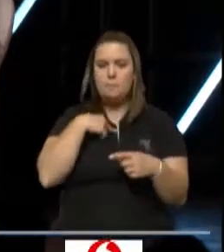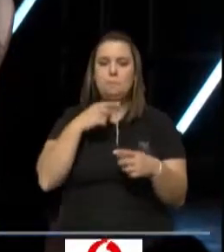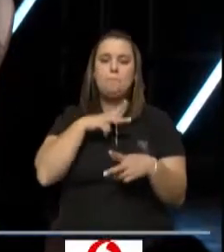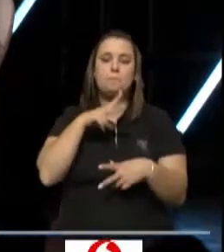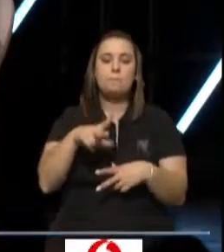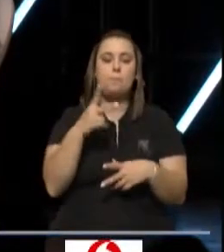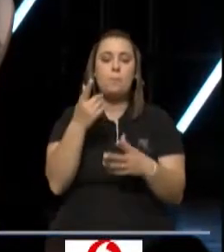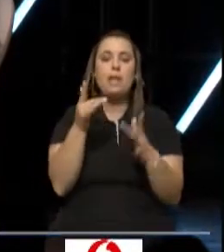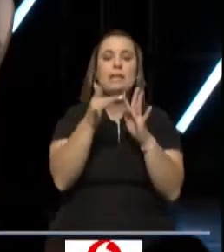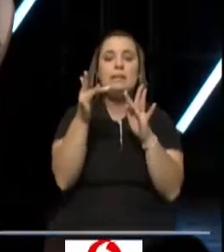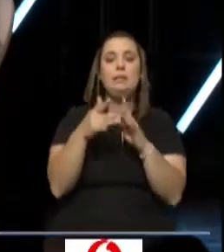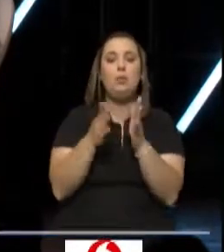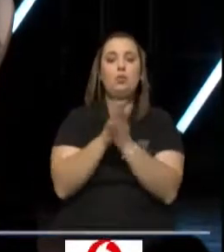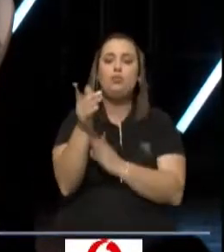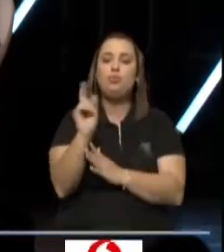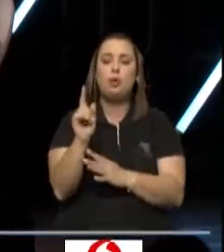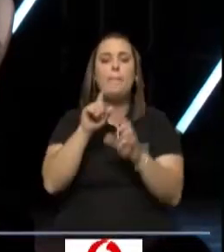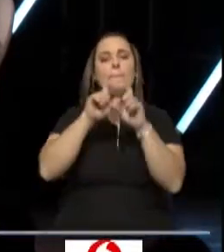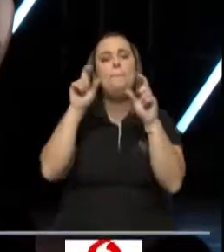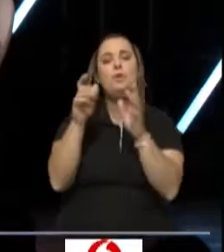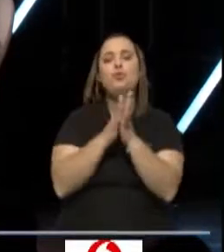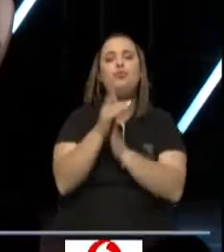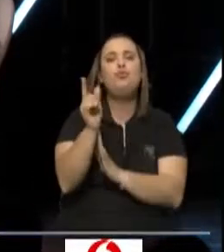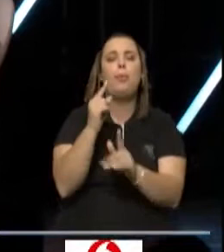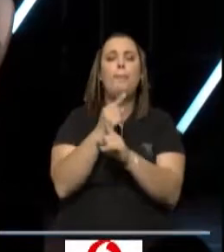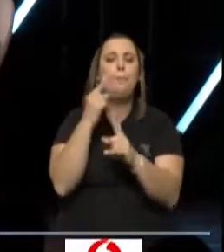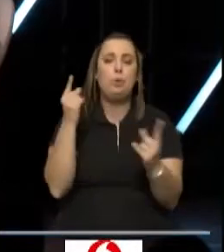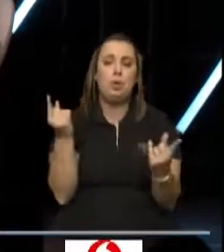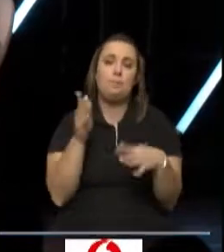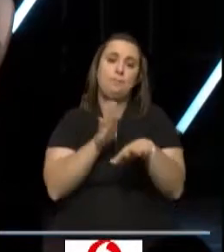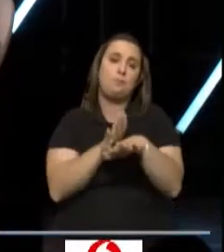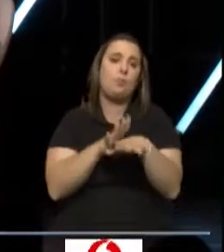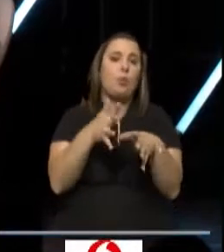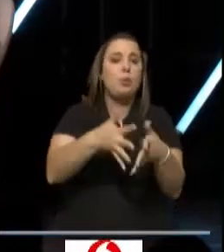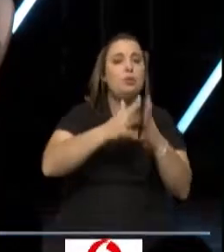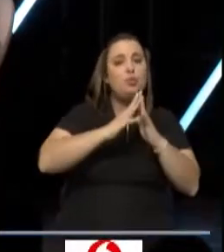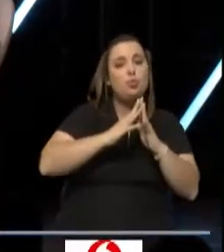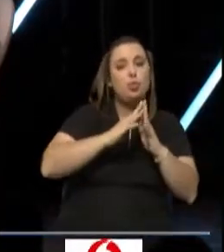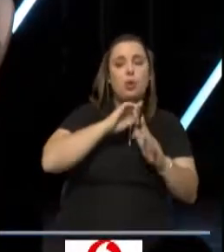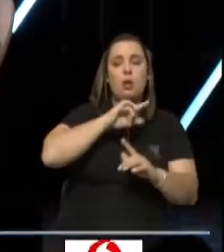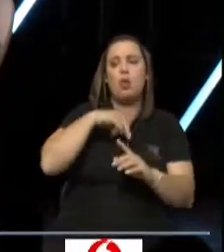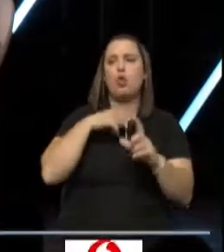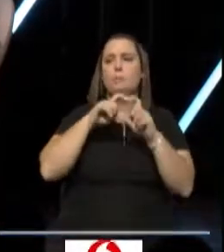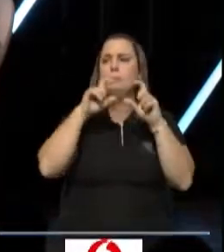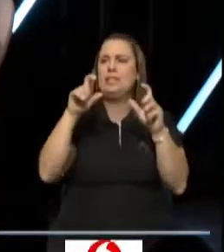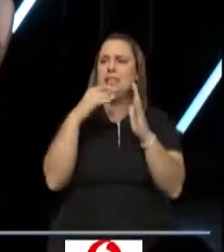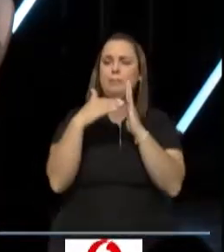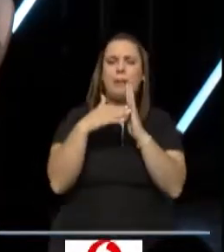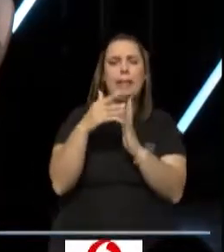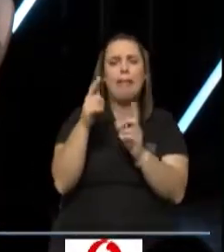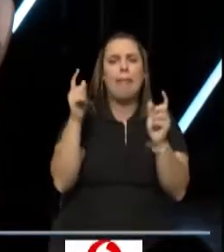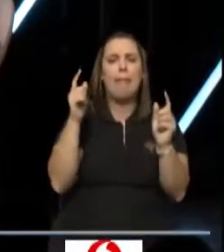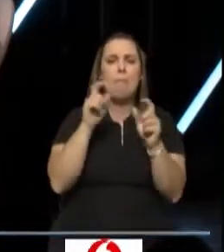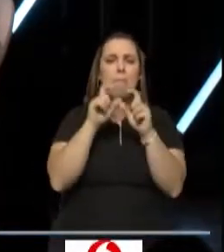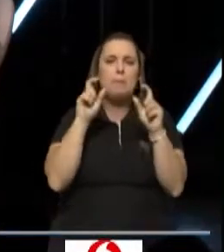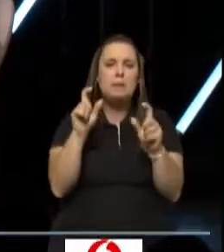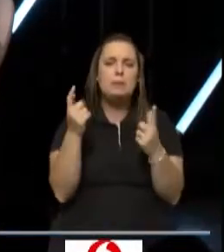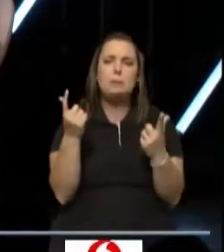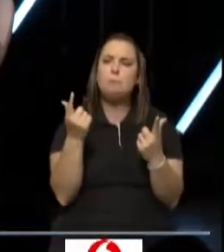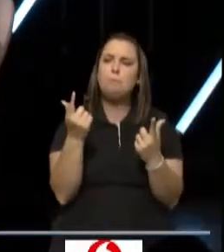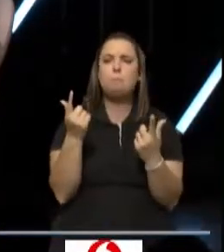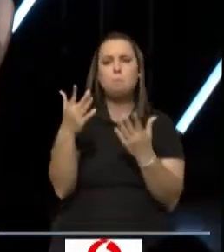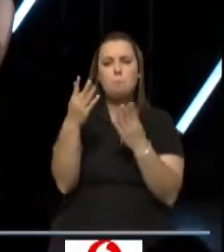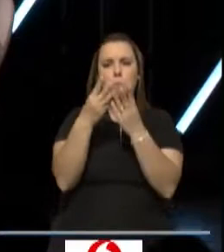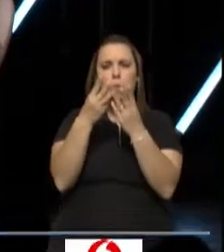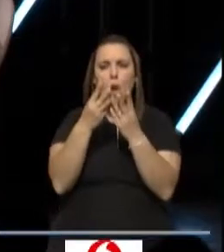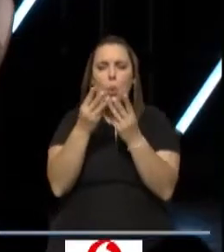The Portuguese don't use the internet, and companies Yes, I mean, we have many PMEs